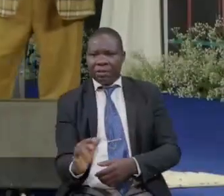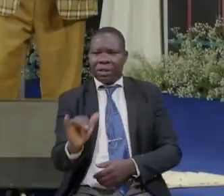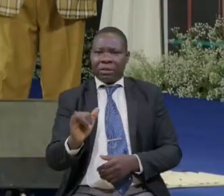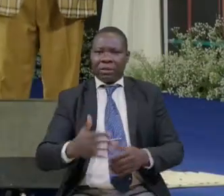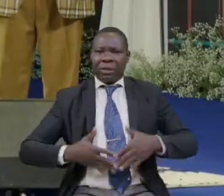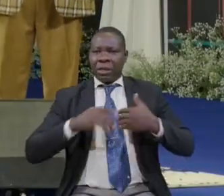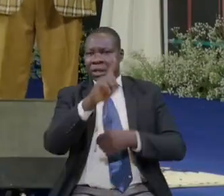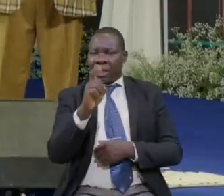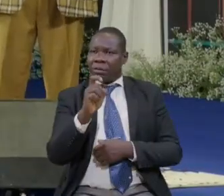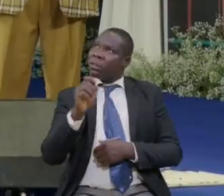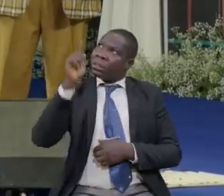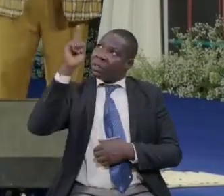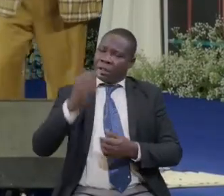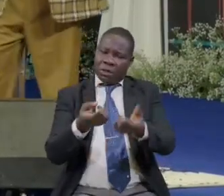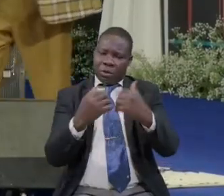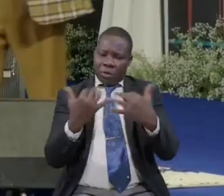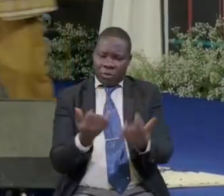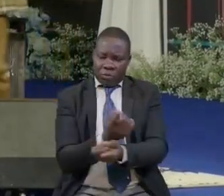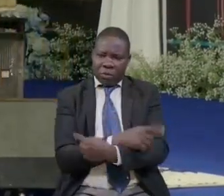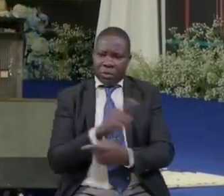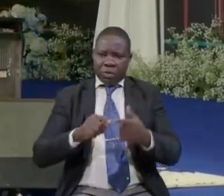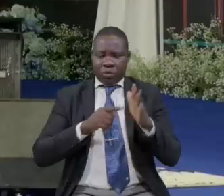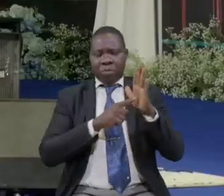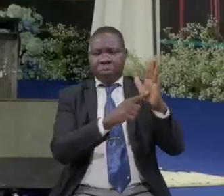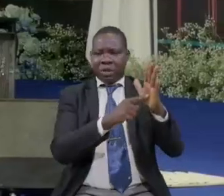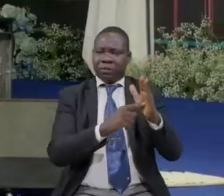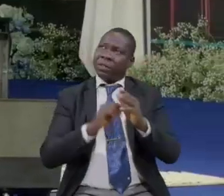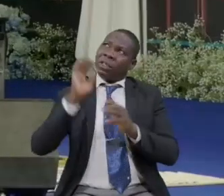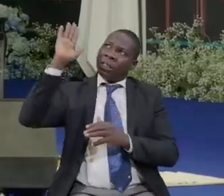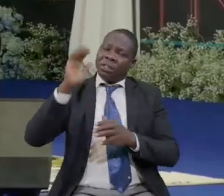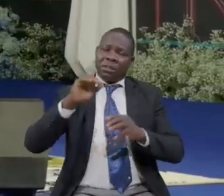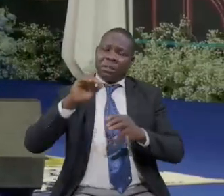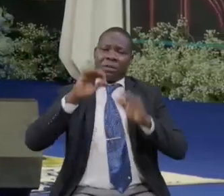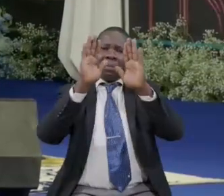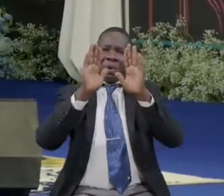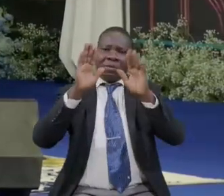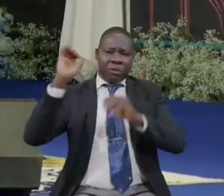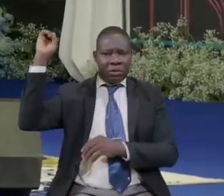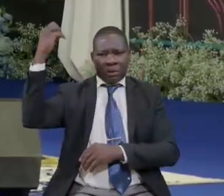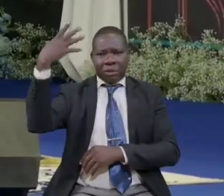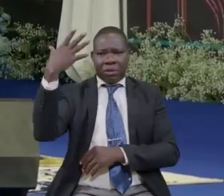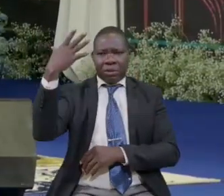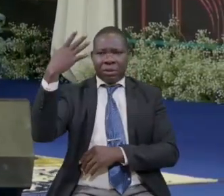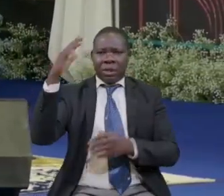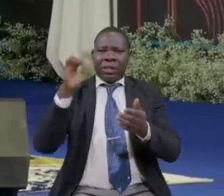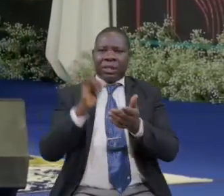today to manifest his marvelous grace that grants you